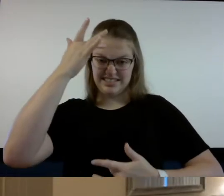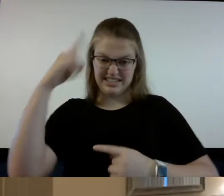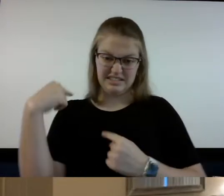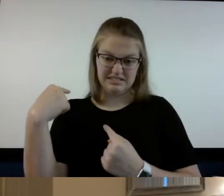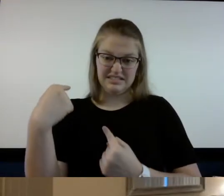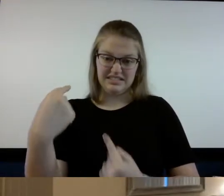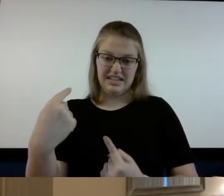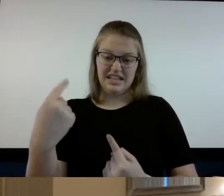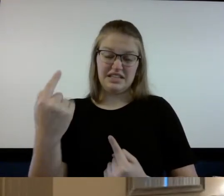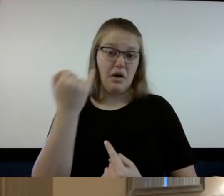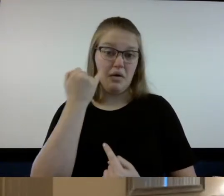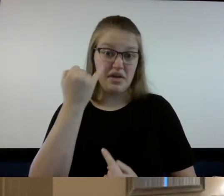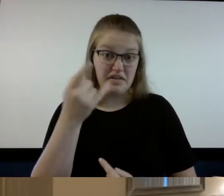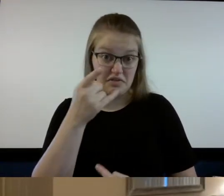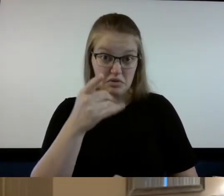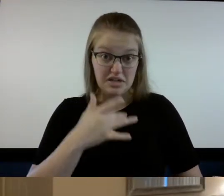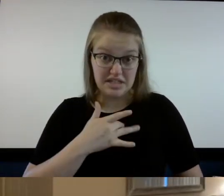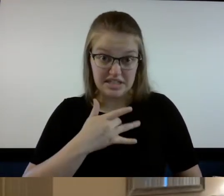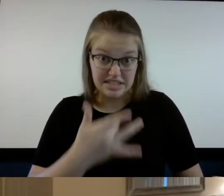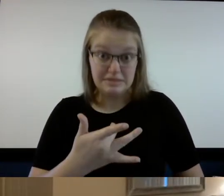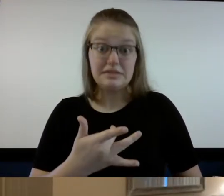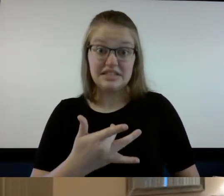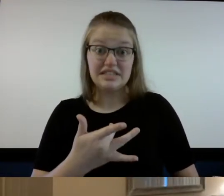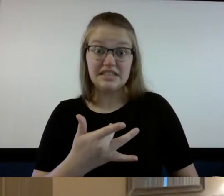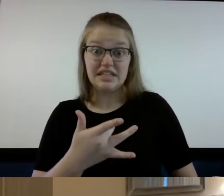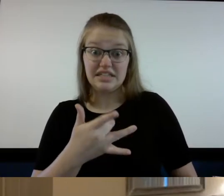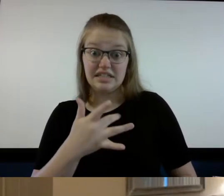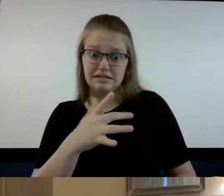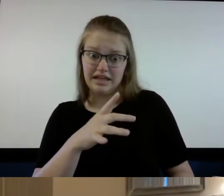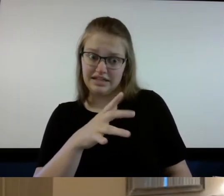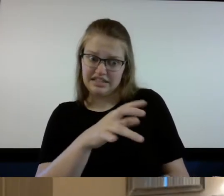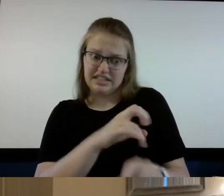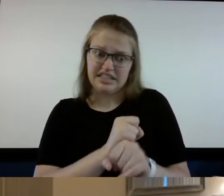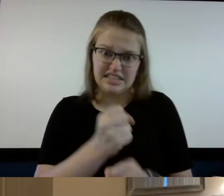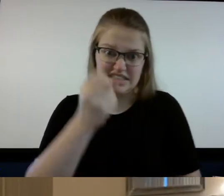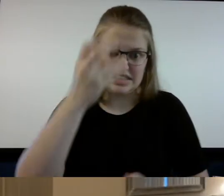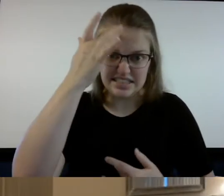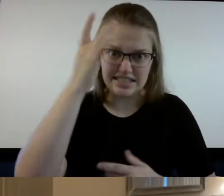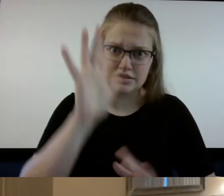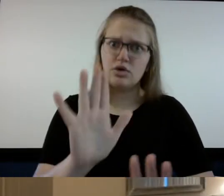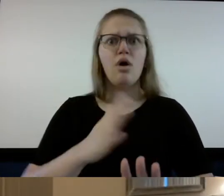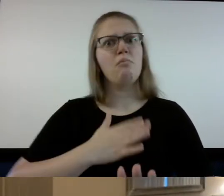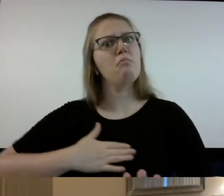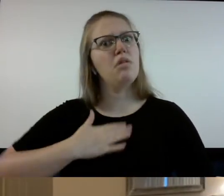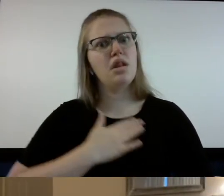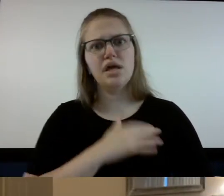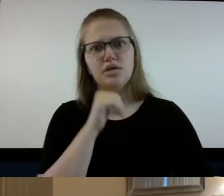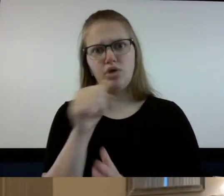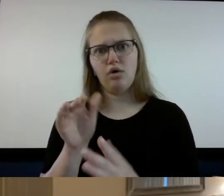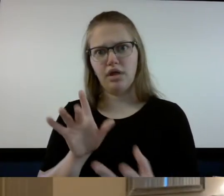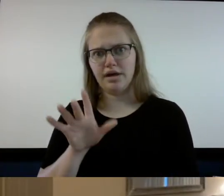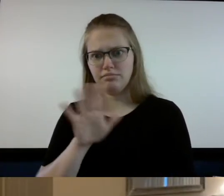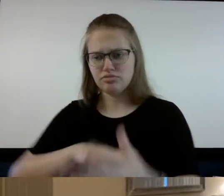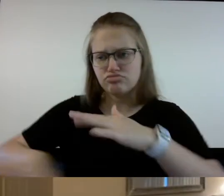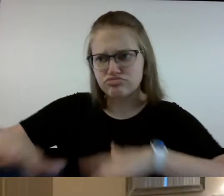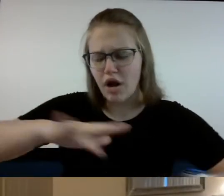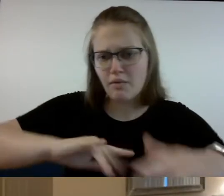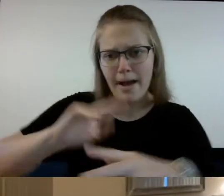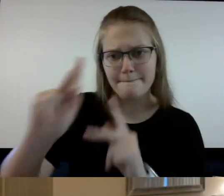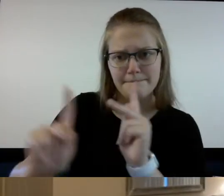don't go near them please it deteriorates just so rapidly